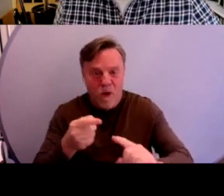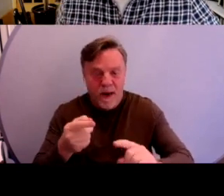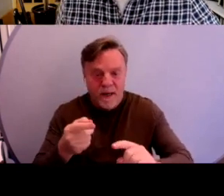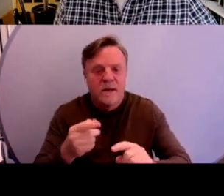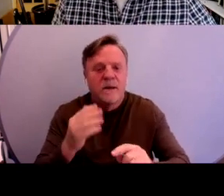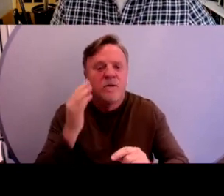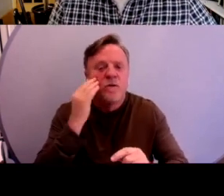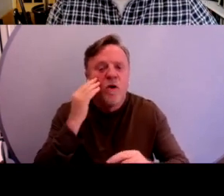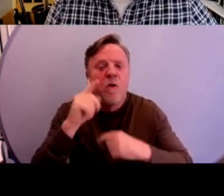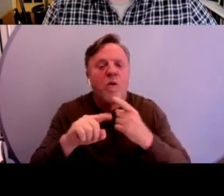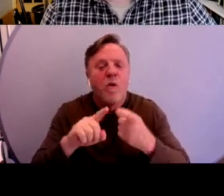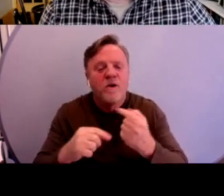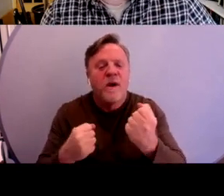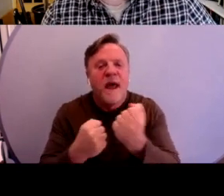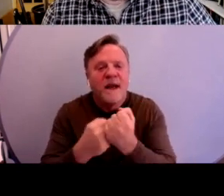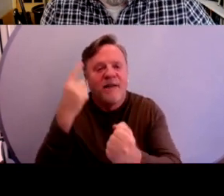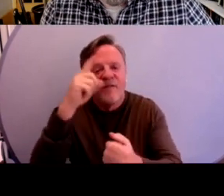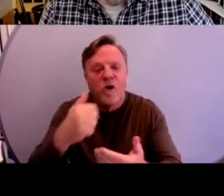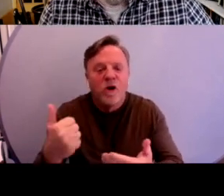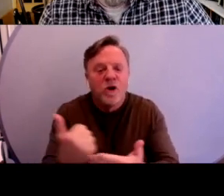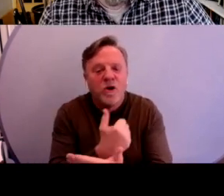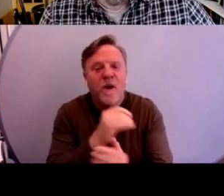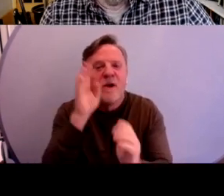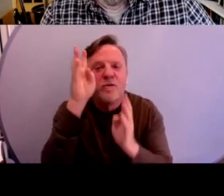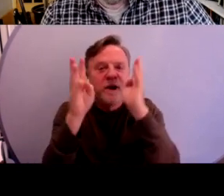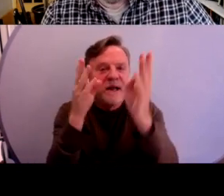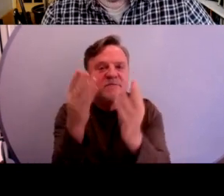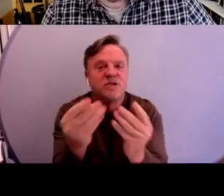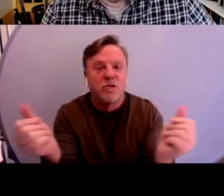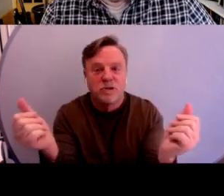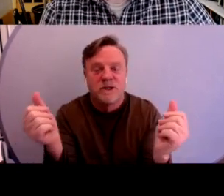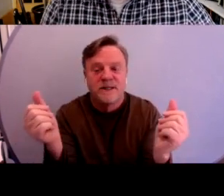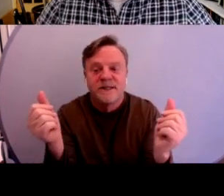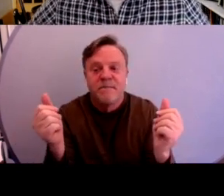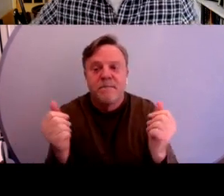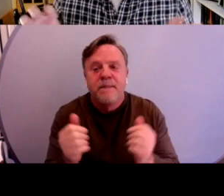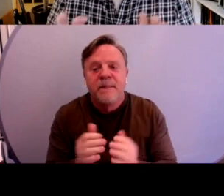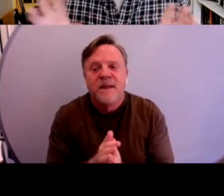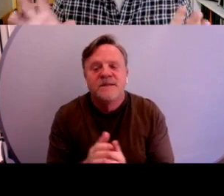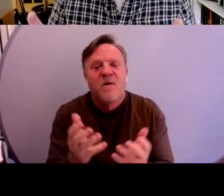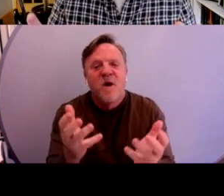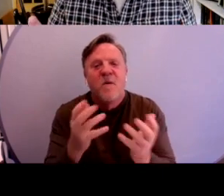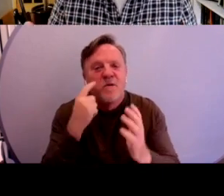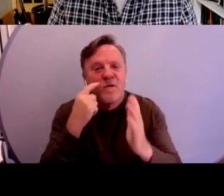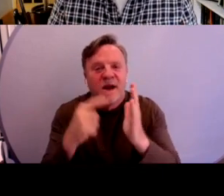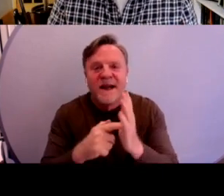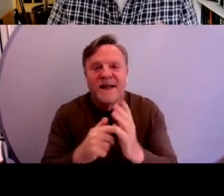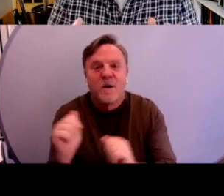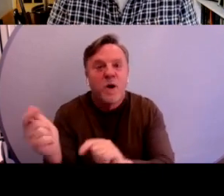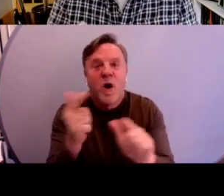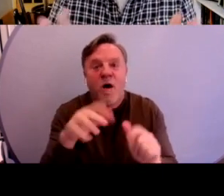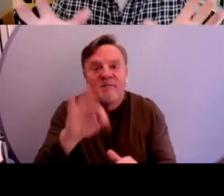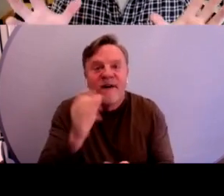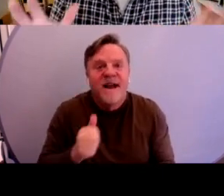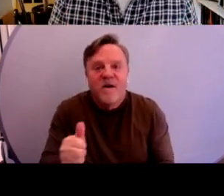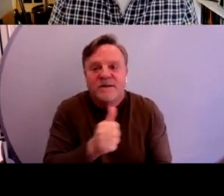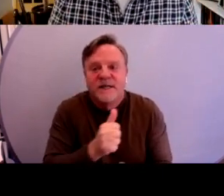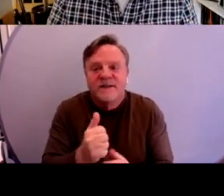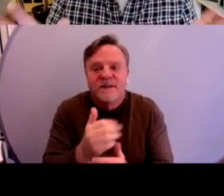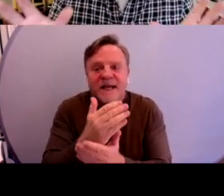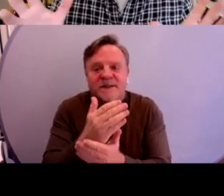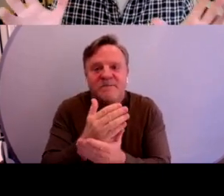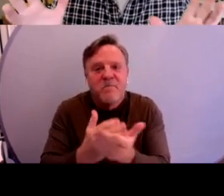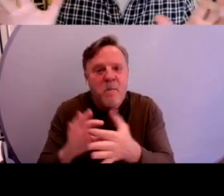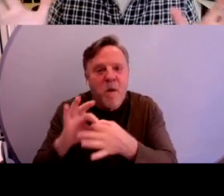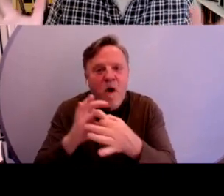know when to advocate for new and creative solutions. So I want to recognize that we all find ourselves as part of a